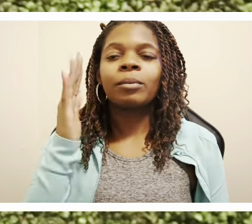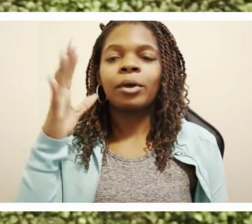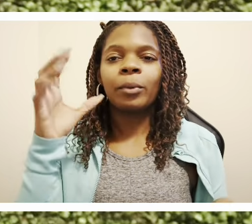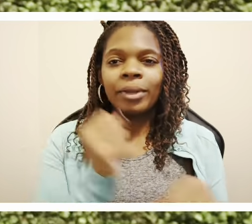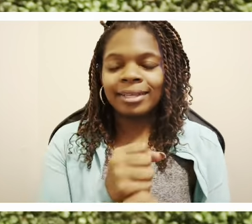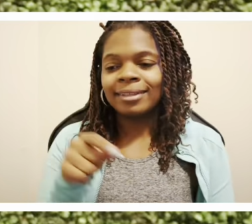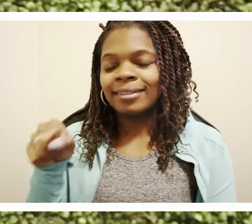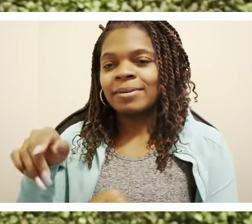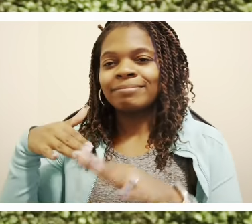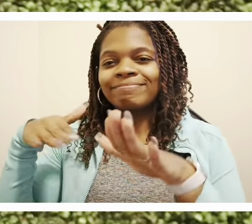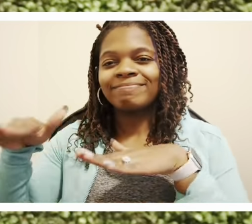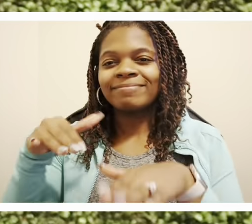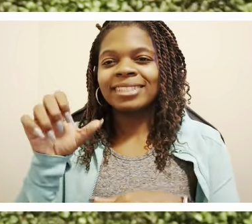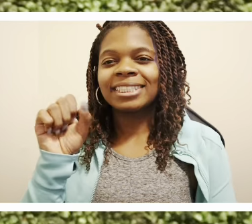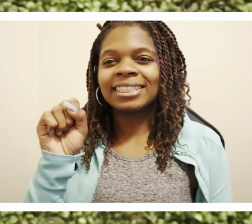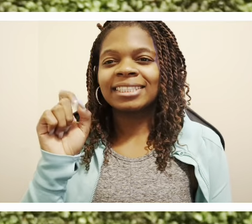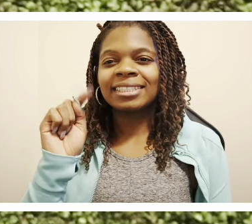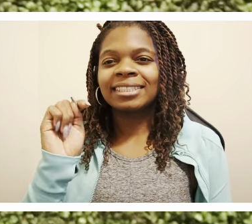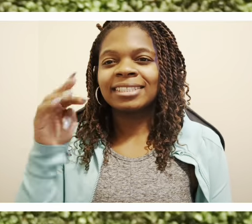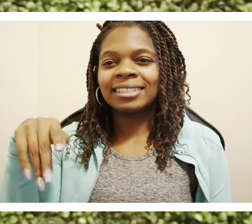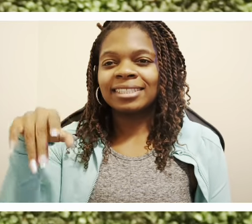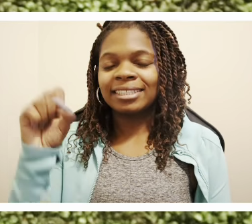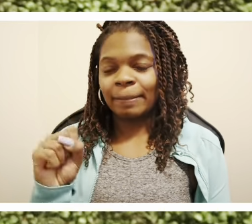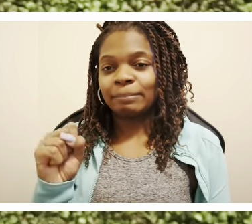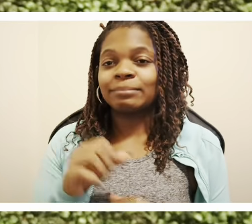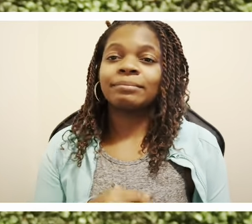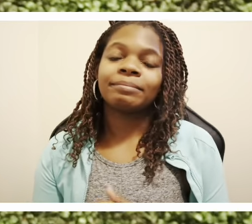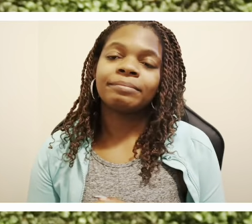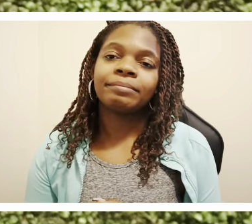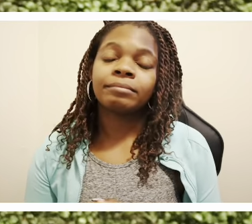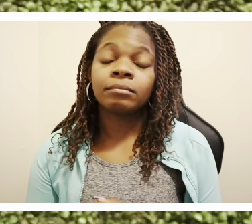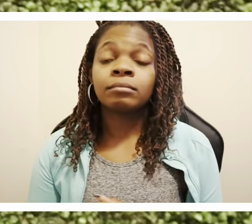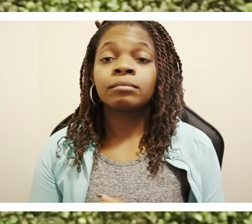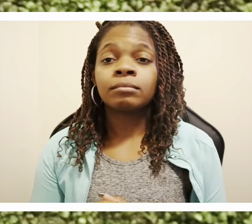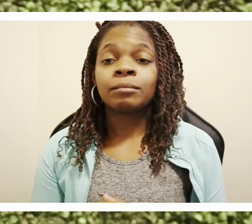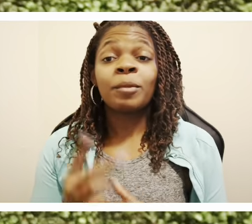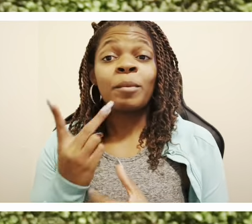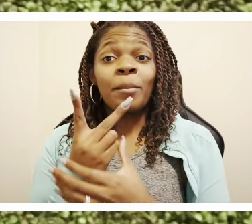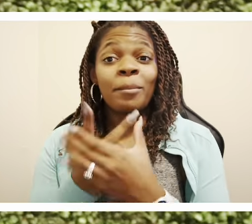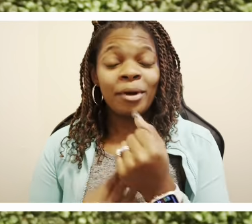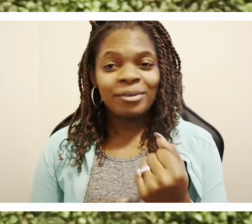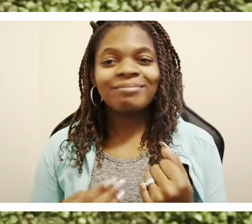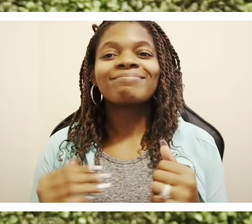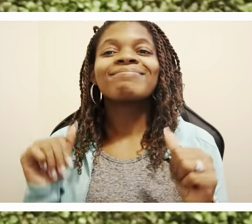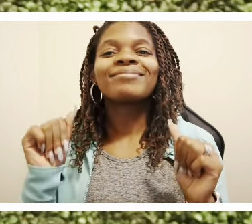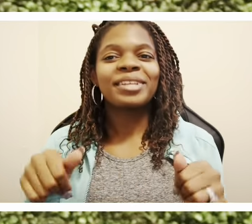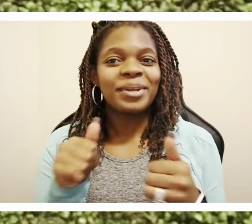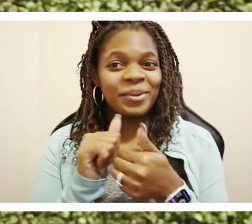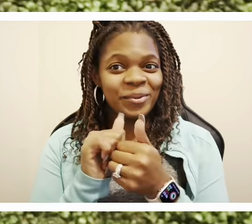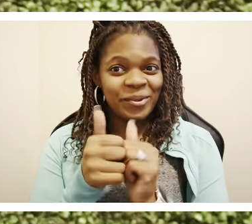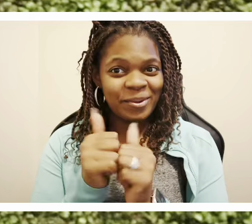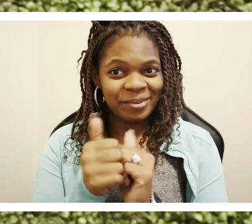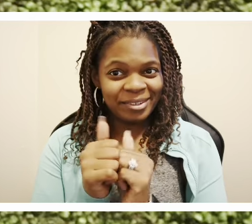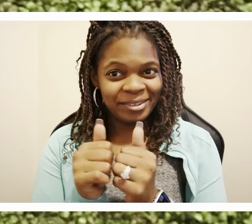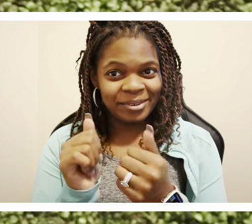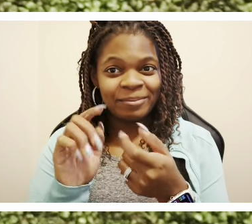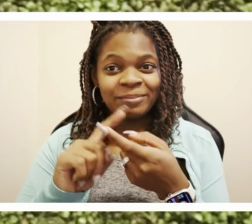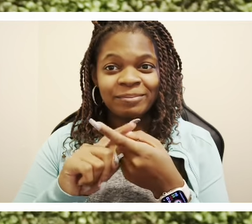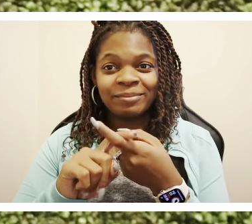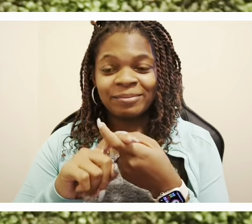competitions, but it is nice that with both of them you can do competition with your friends. Now when it comes